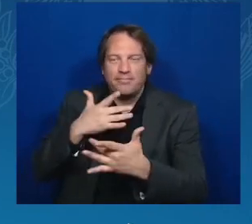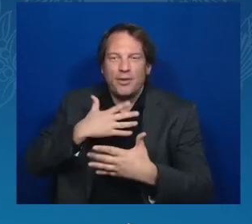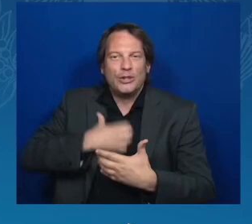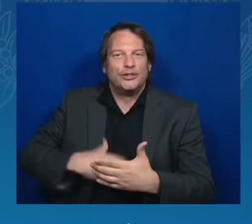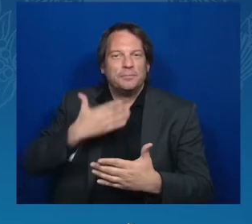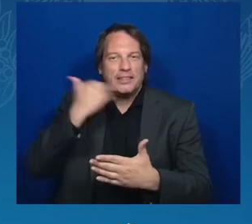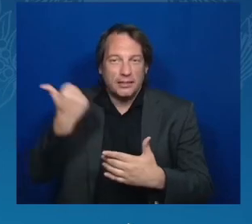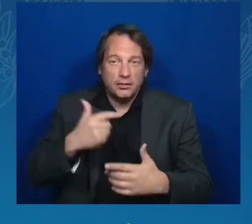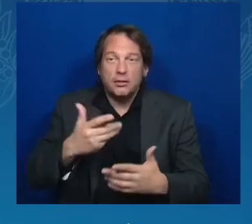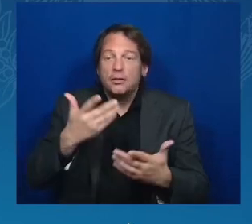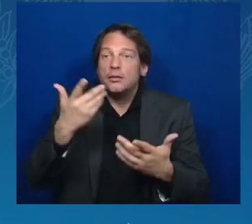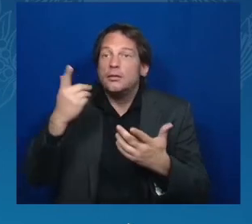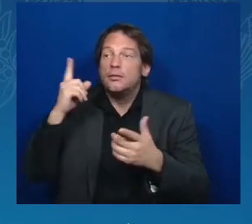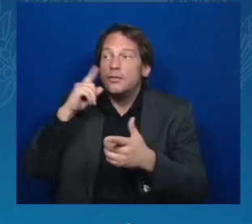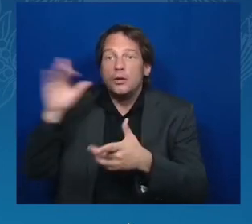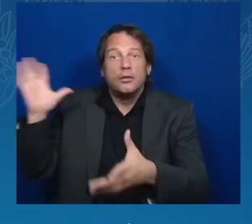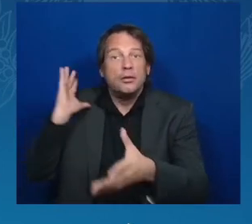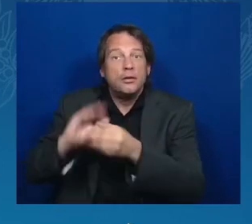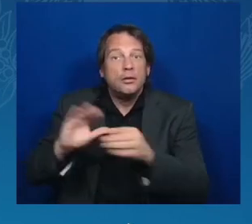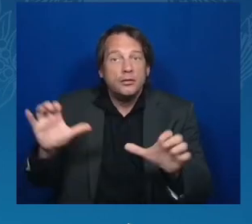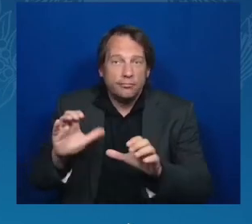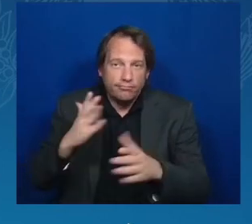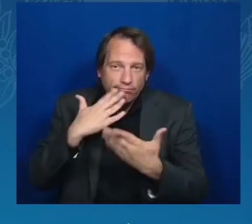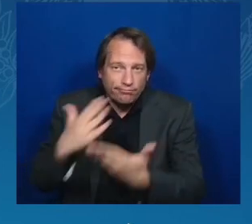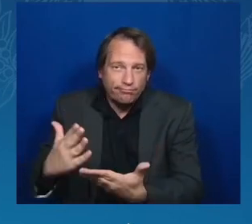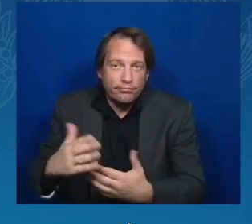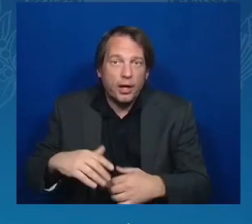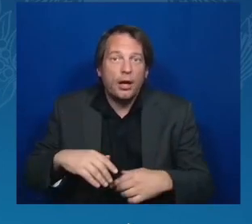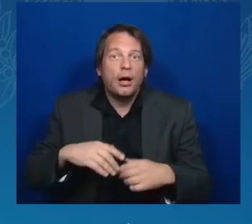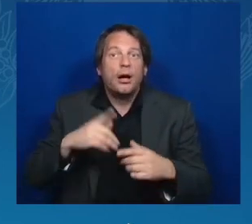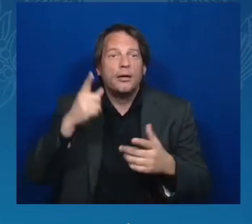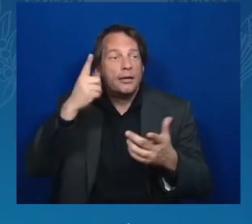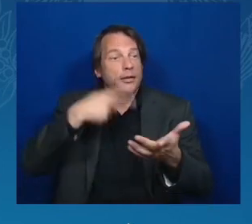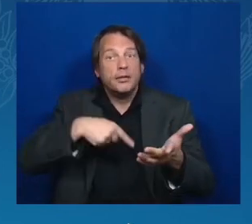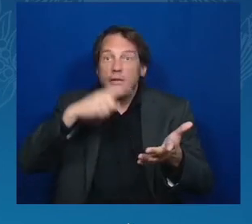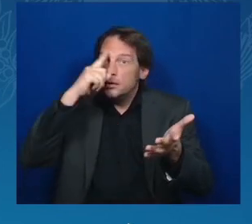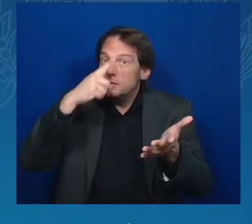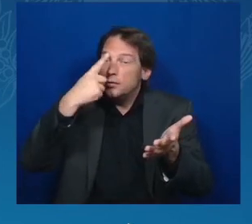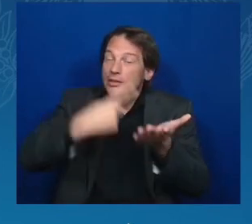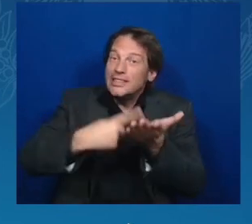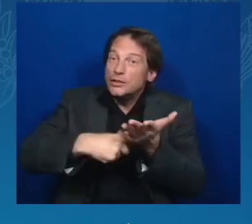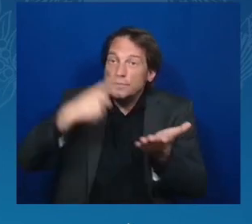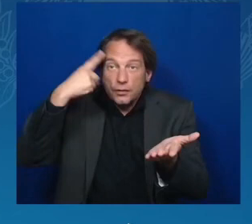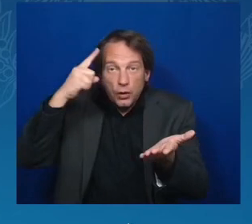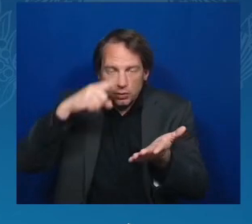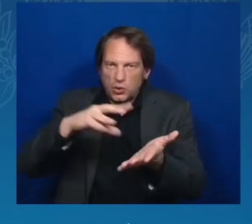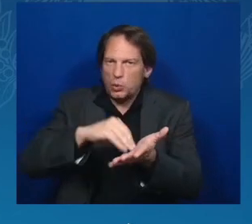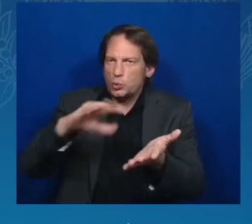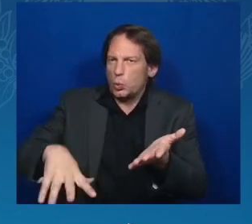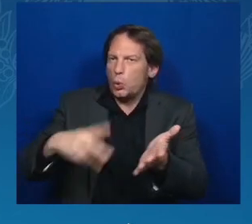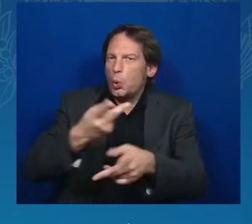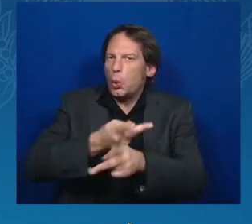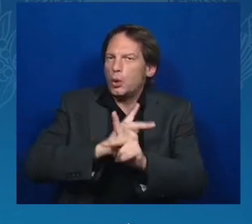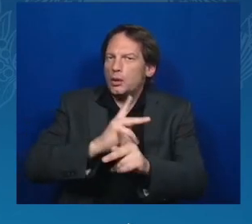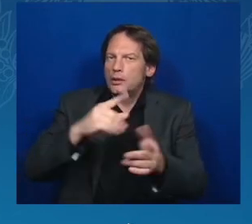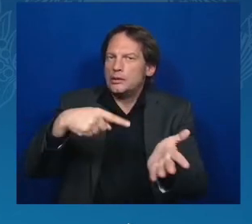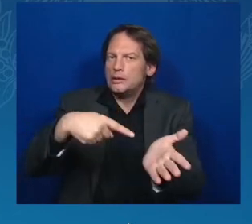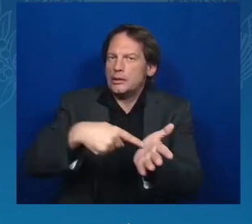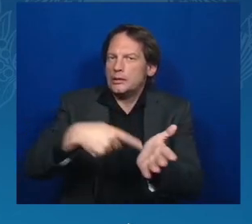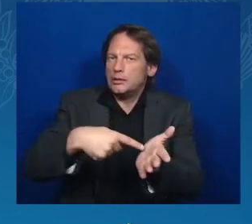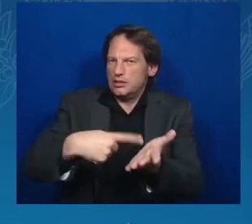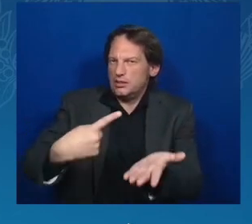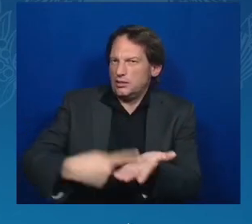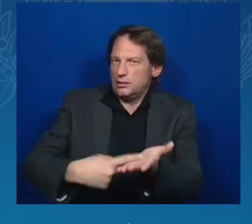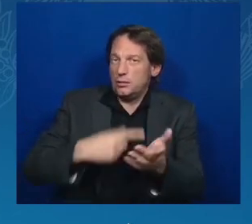it is, from my perspective, a discussion about who are our public servants and what we